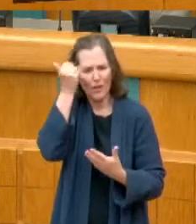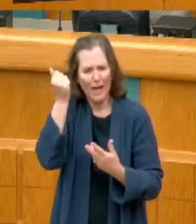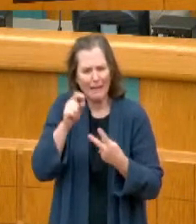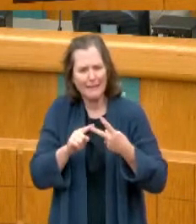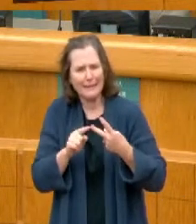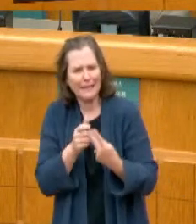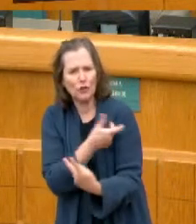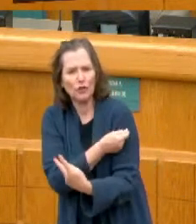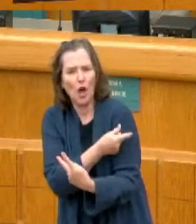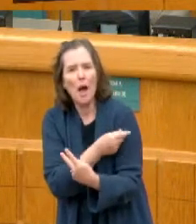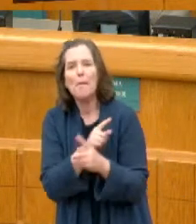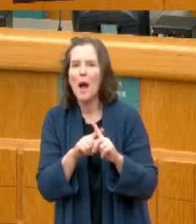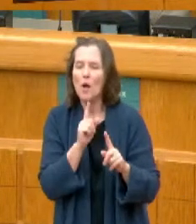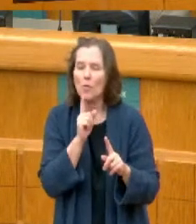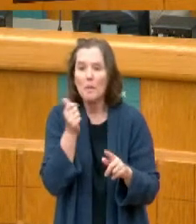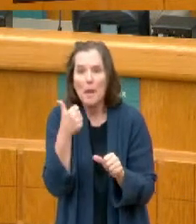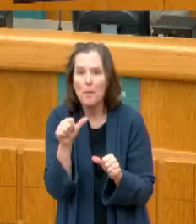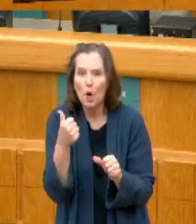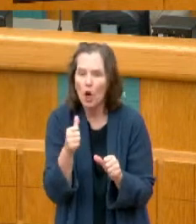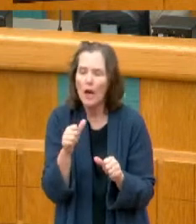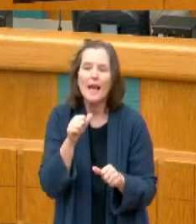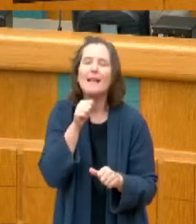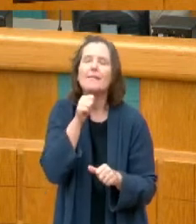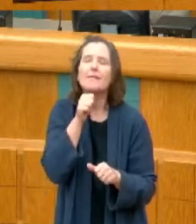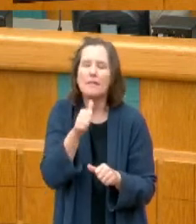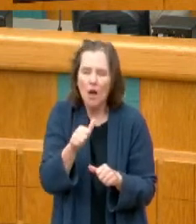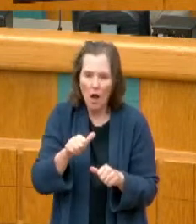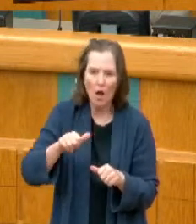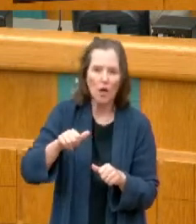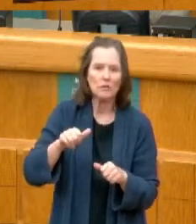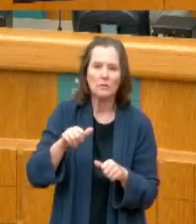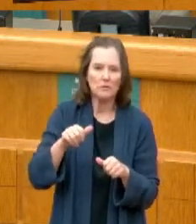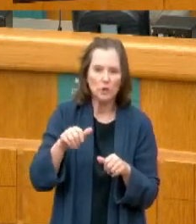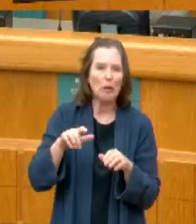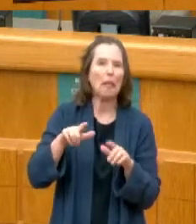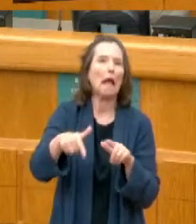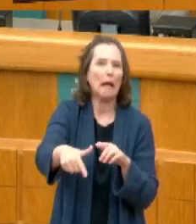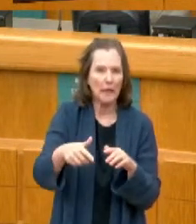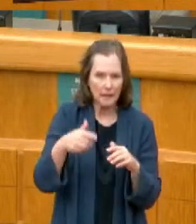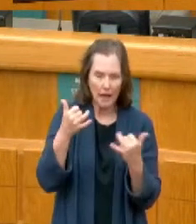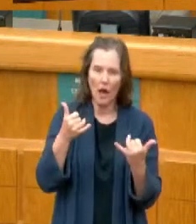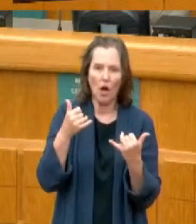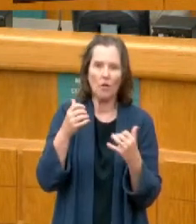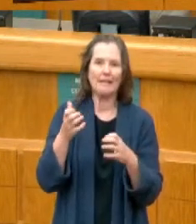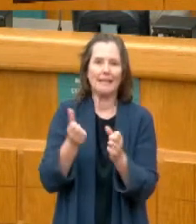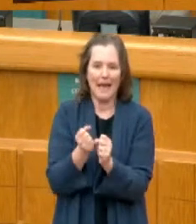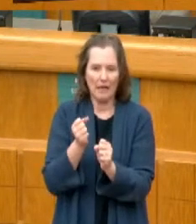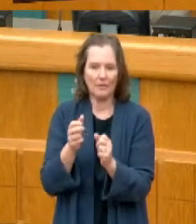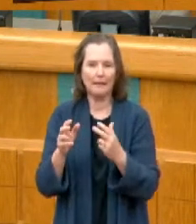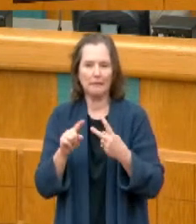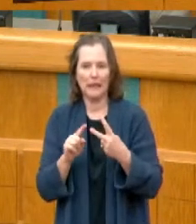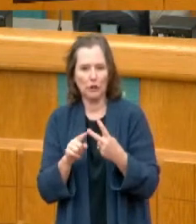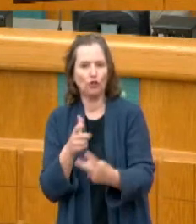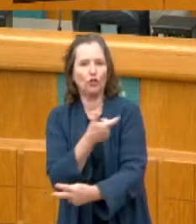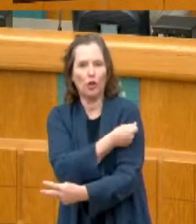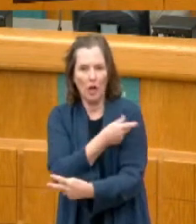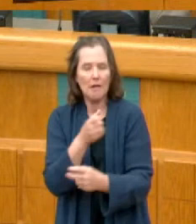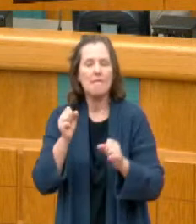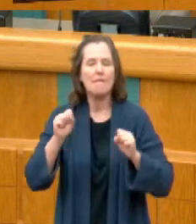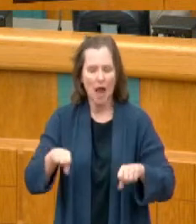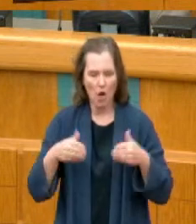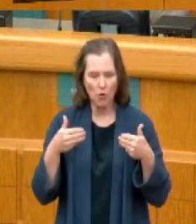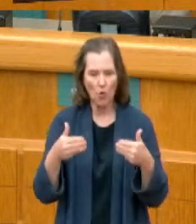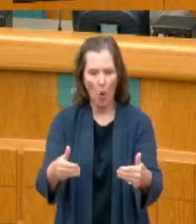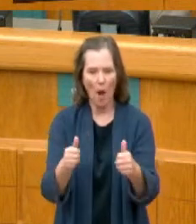And that's the main thing we also want to tell those who have gotten their first dose. So with that, we'll go ahead and translate in Spanish, and then we